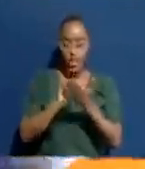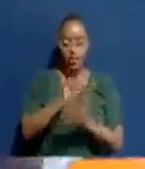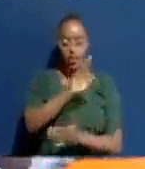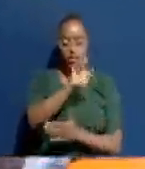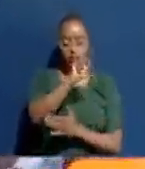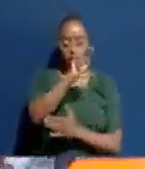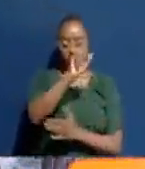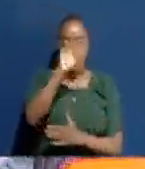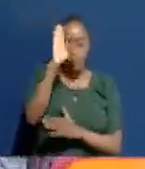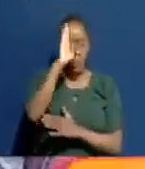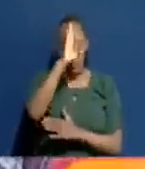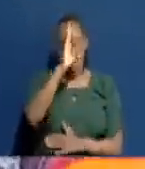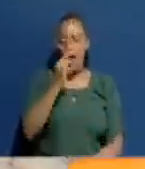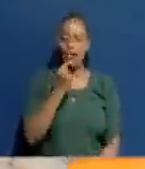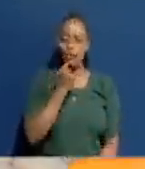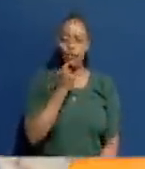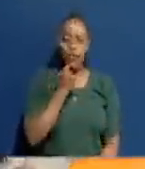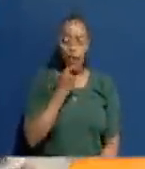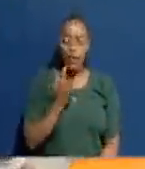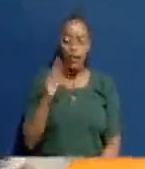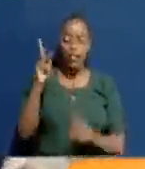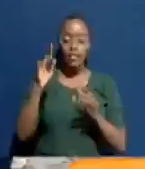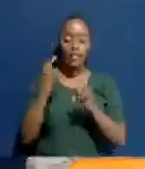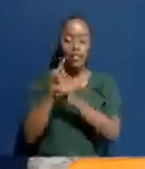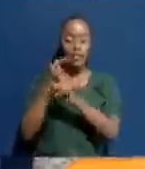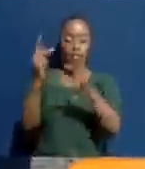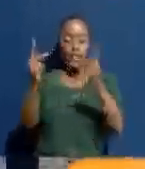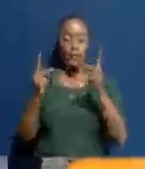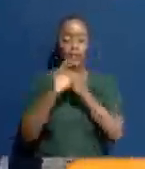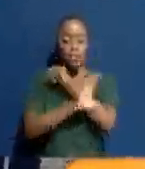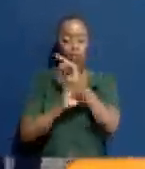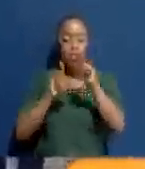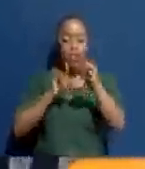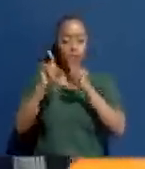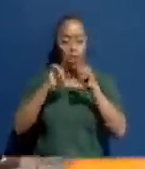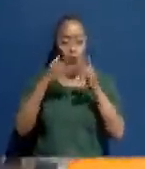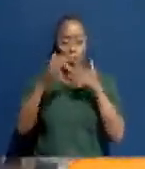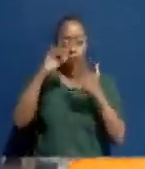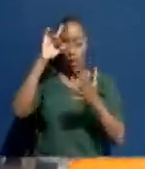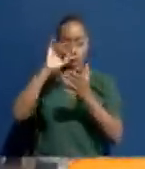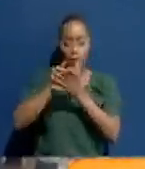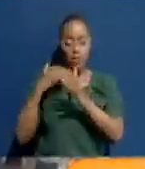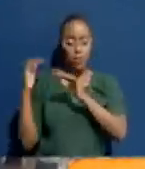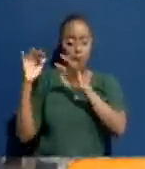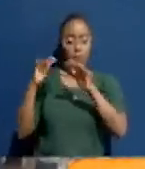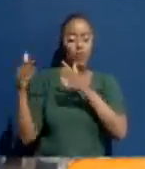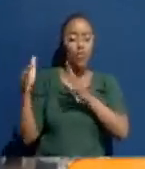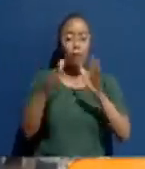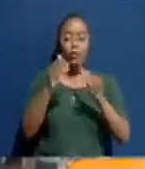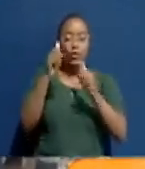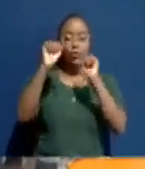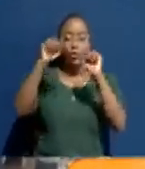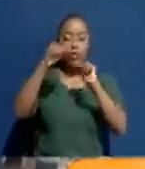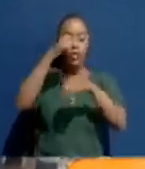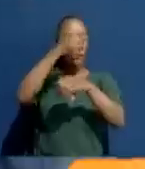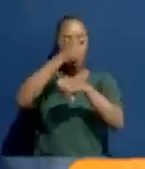to Bungoma to Turkana, Kenyans from across the country travel for what they believed could be the opportunity to get